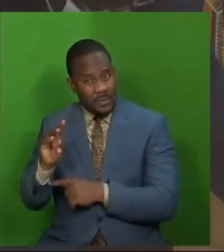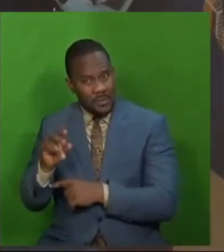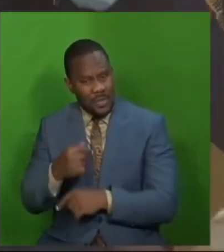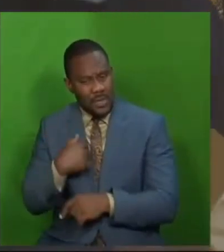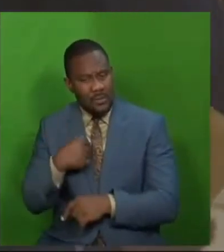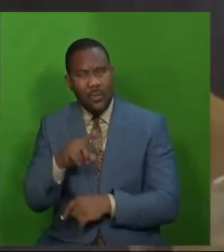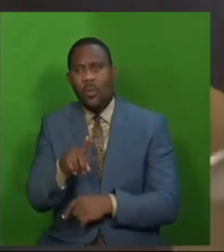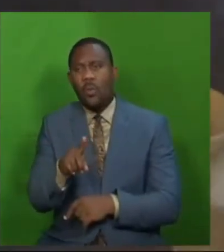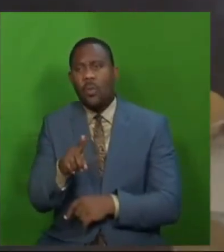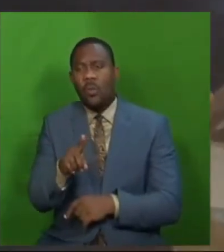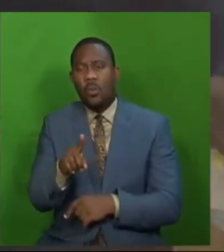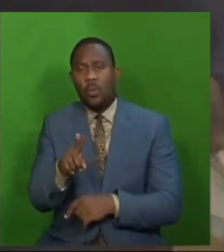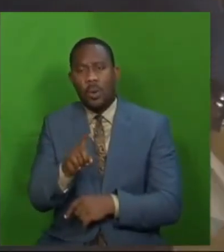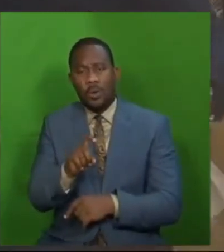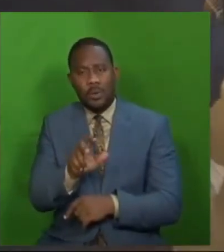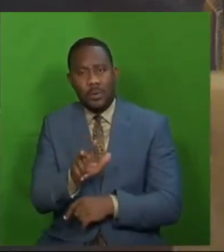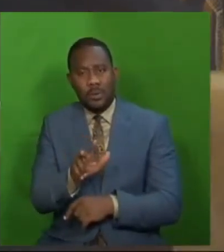103,000.